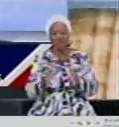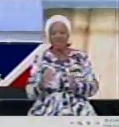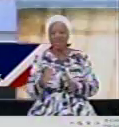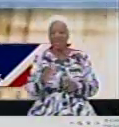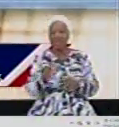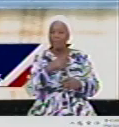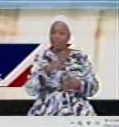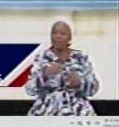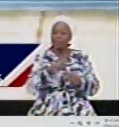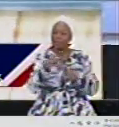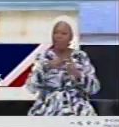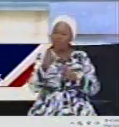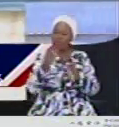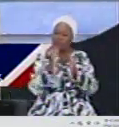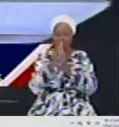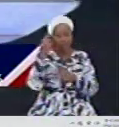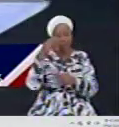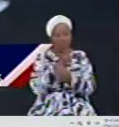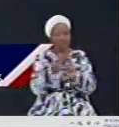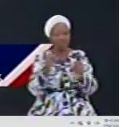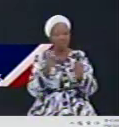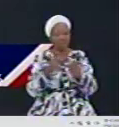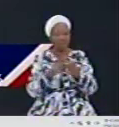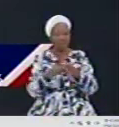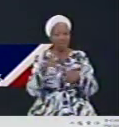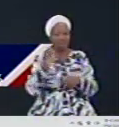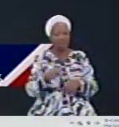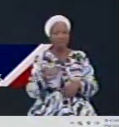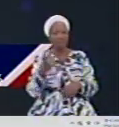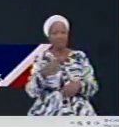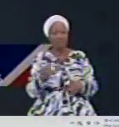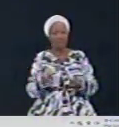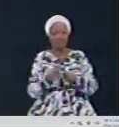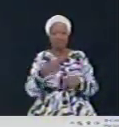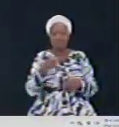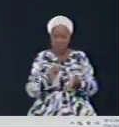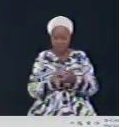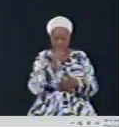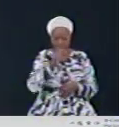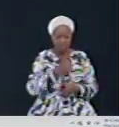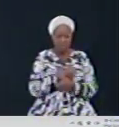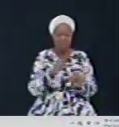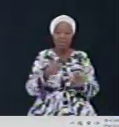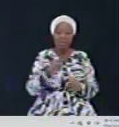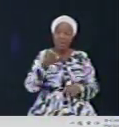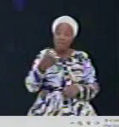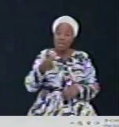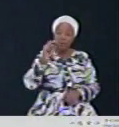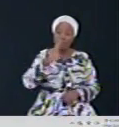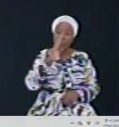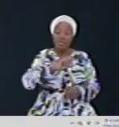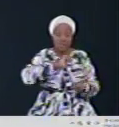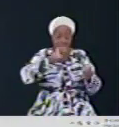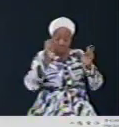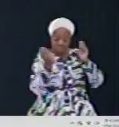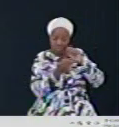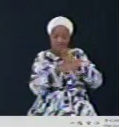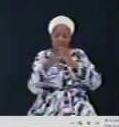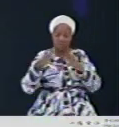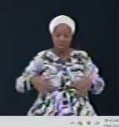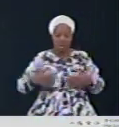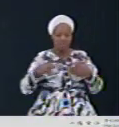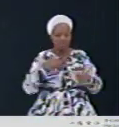When you pray for salvation, you cannot just say, I'm saved, I'm saved. There must be a change in your life. The joy